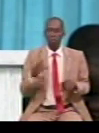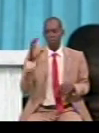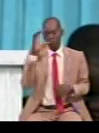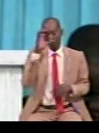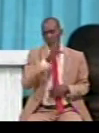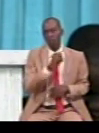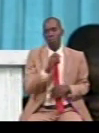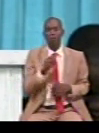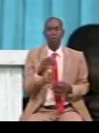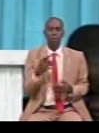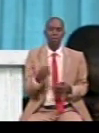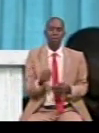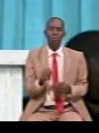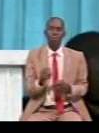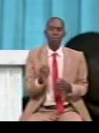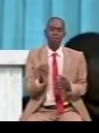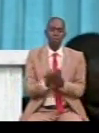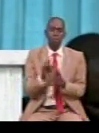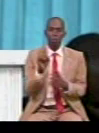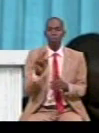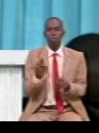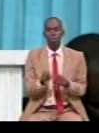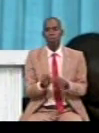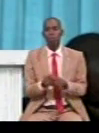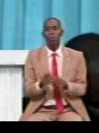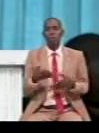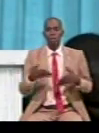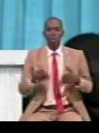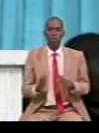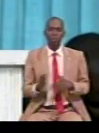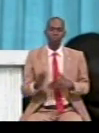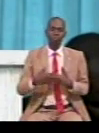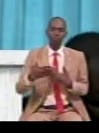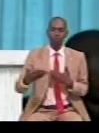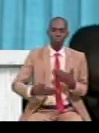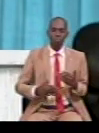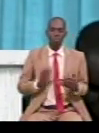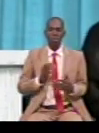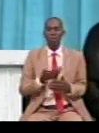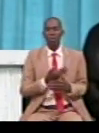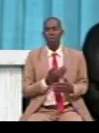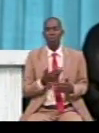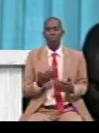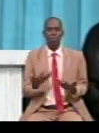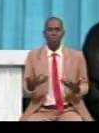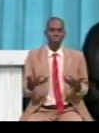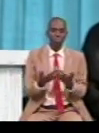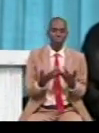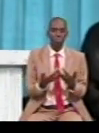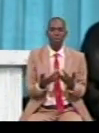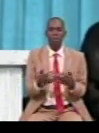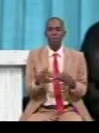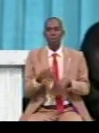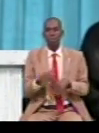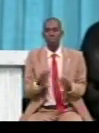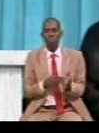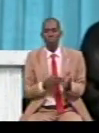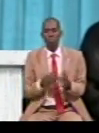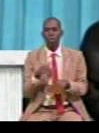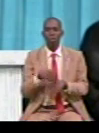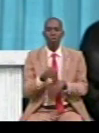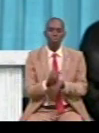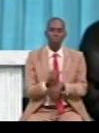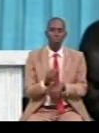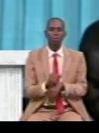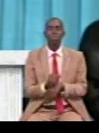one. Let's invite our colleagues, let's bring our neighbors, and let's prepare to